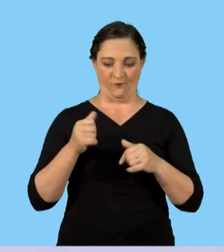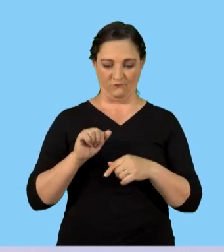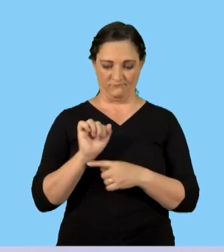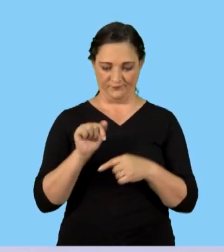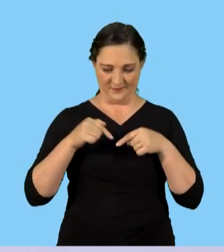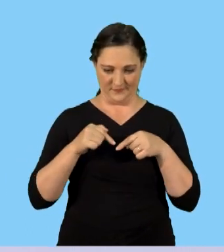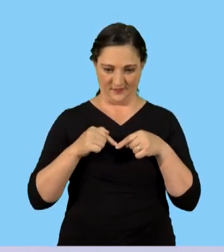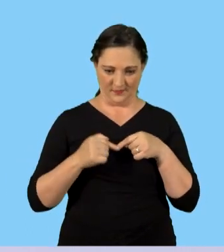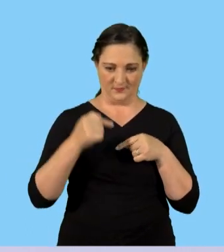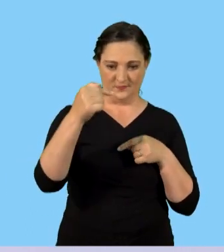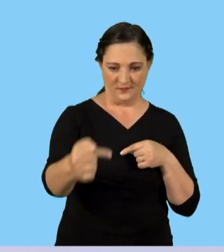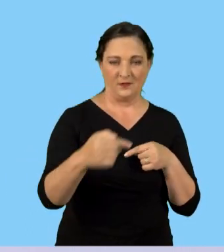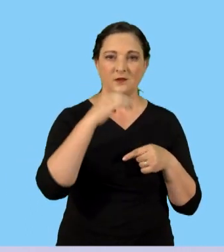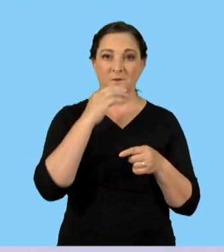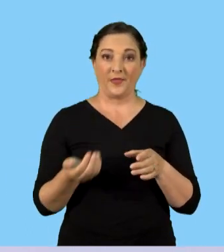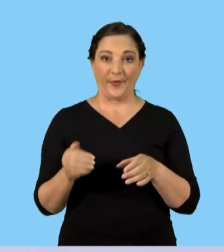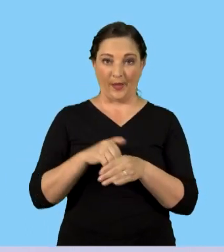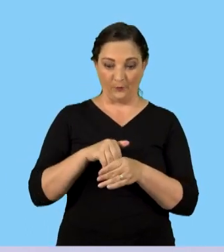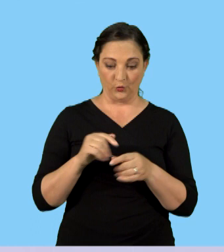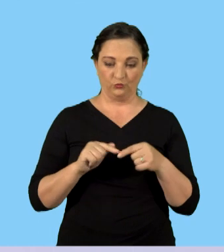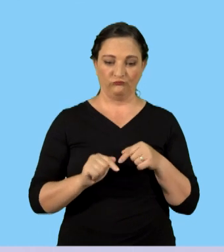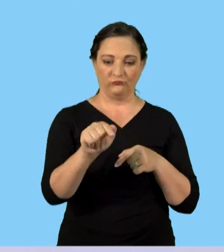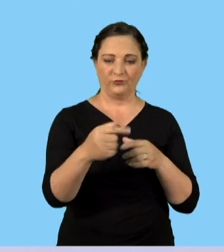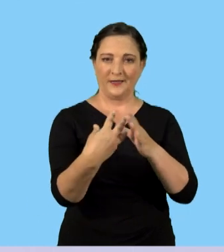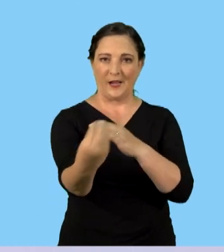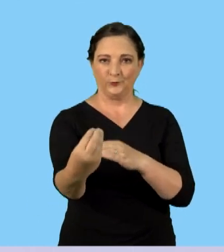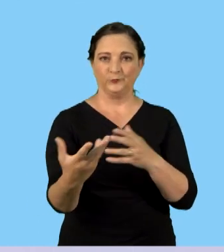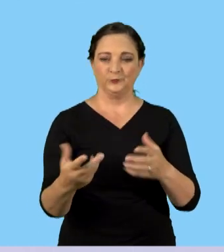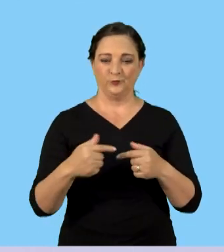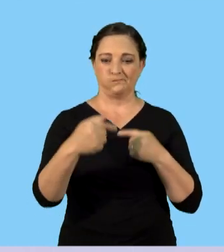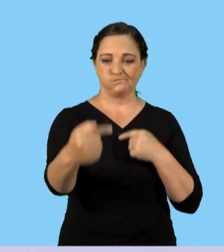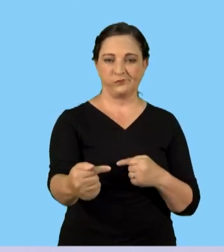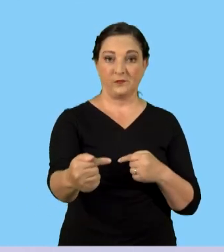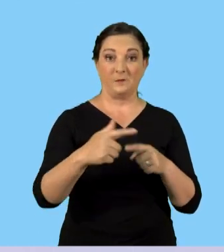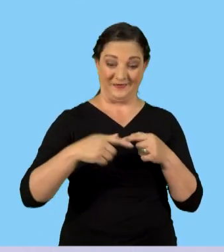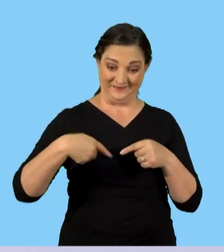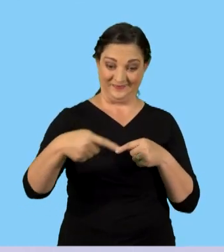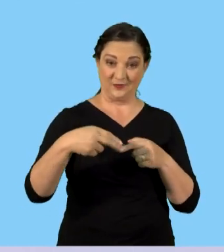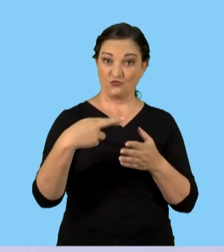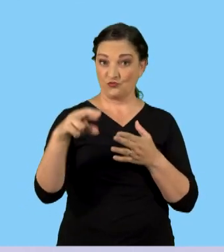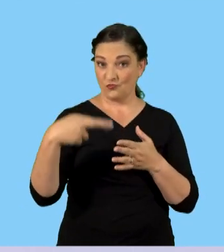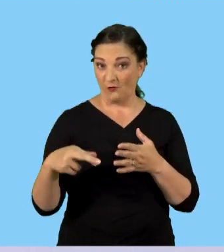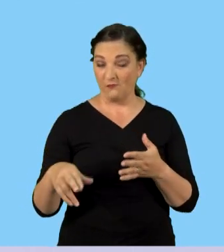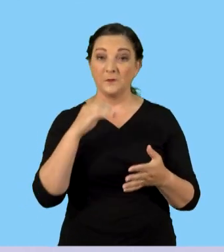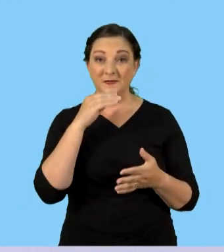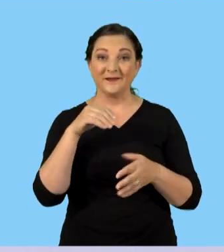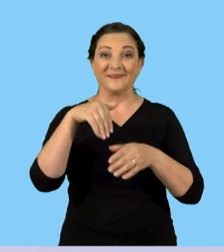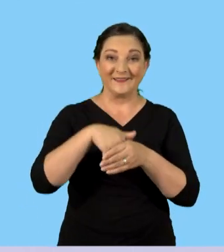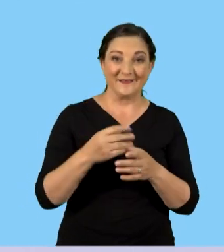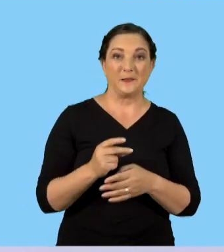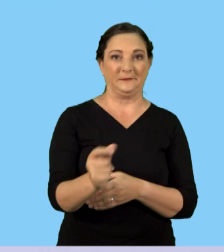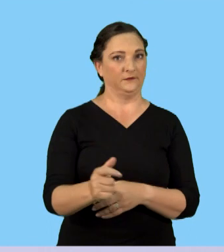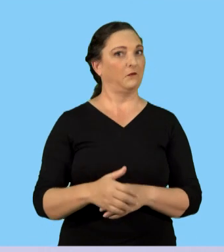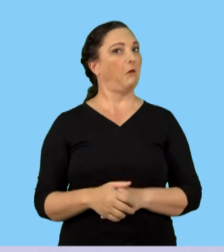taken to travel is the input and the distance covered is the output. The results in the rate of